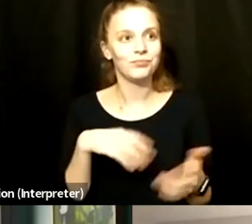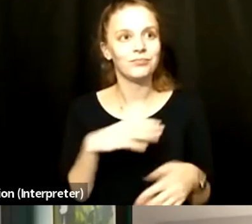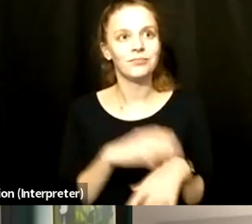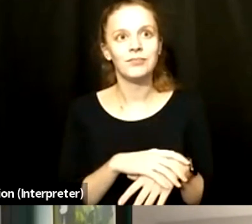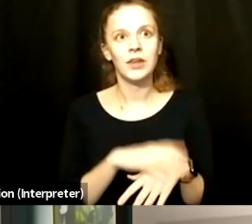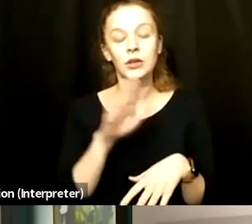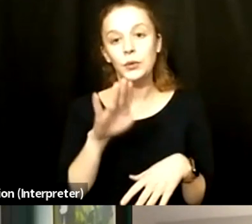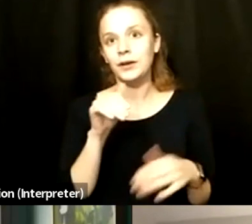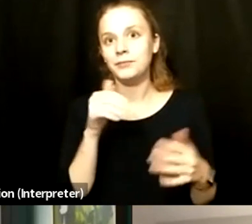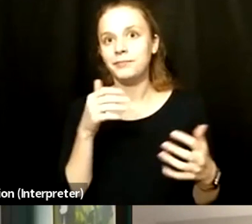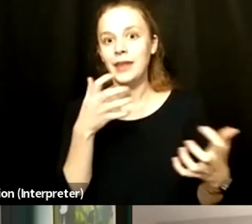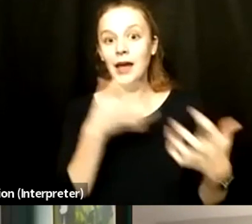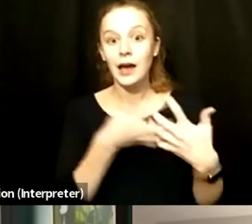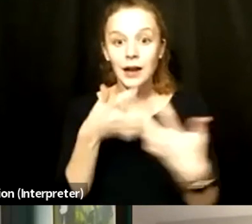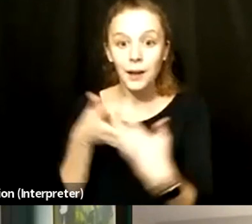accommodations